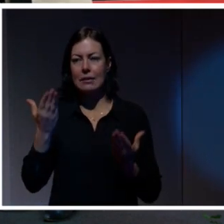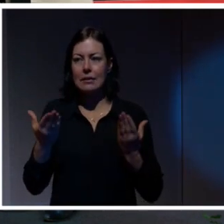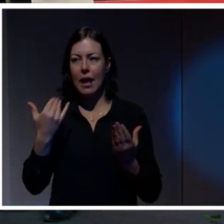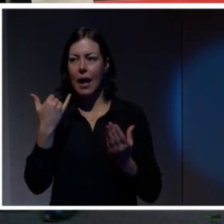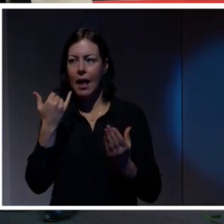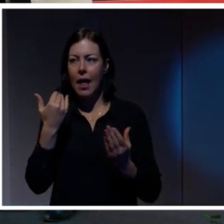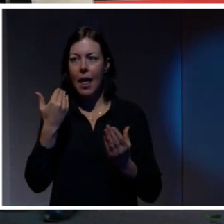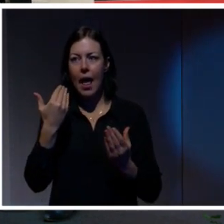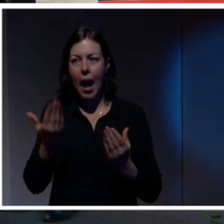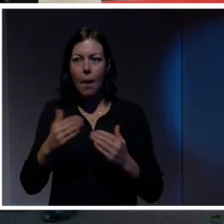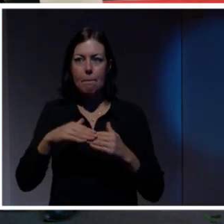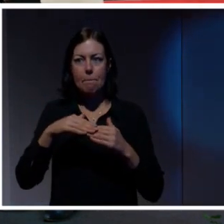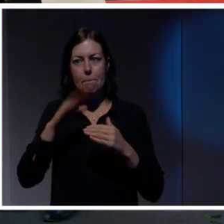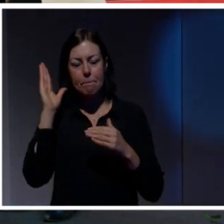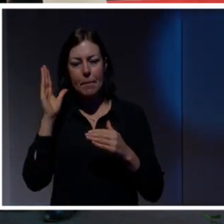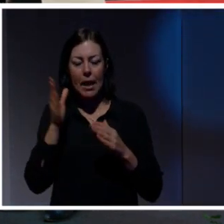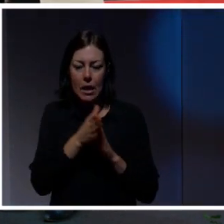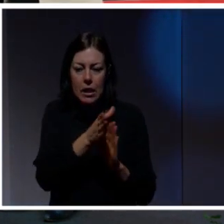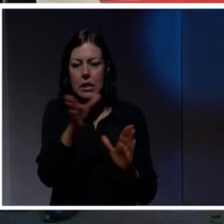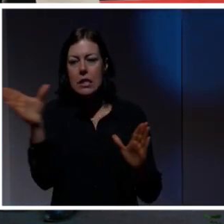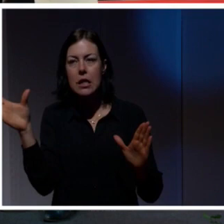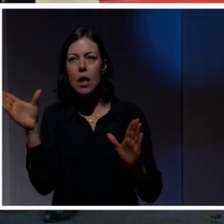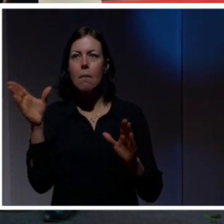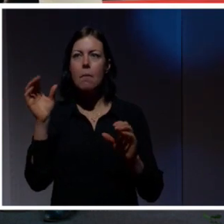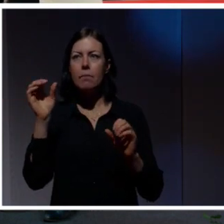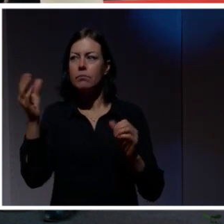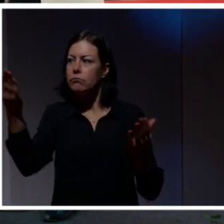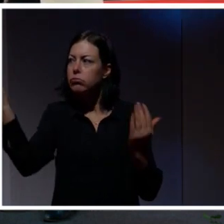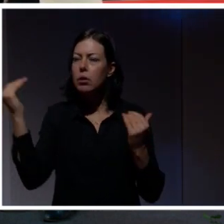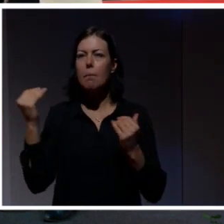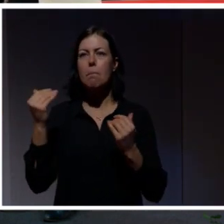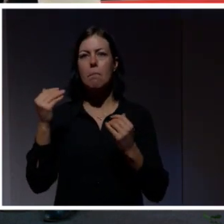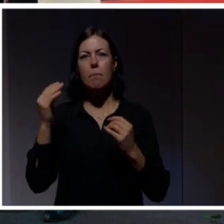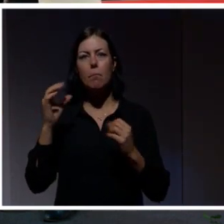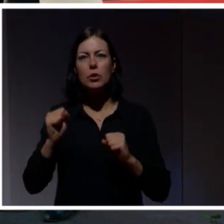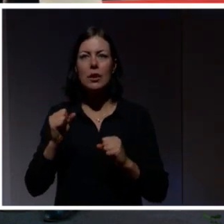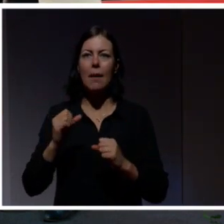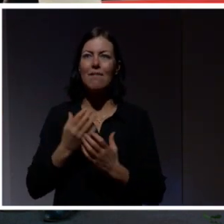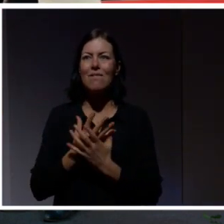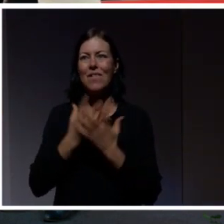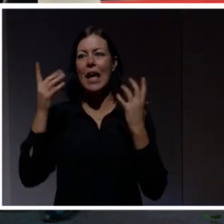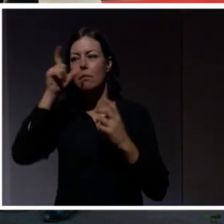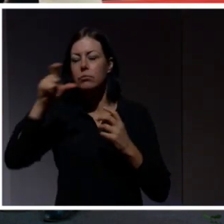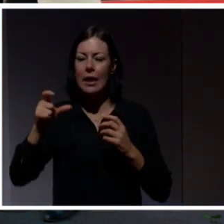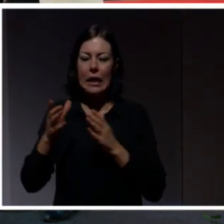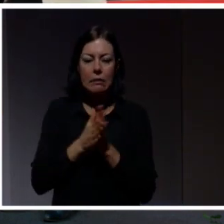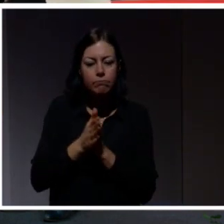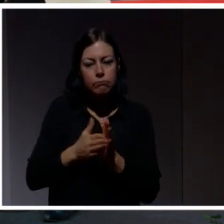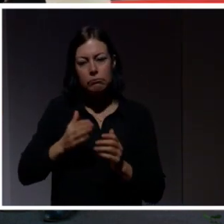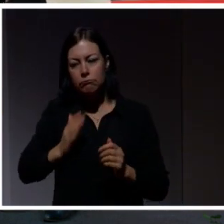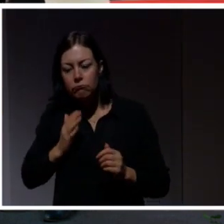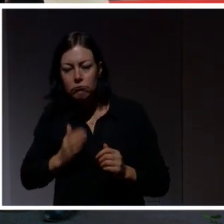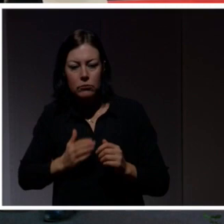field of AI. Yeah. You need other types of minds, other types of individuals with different backgrounds, with different motivations, who